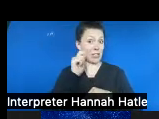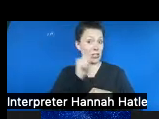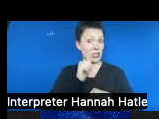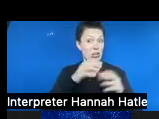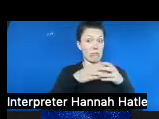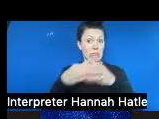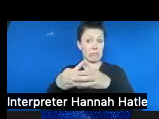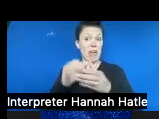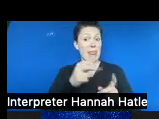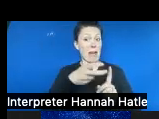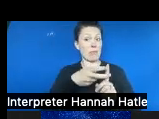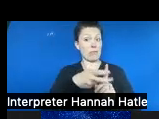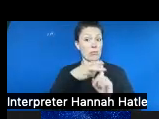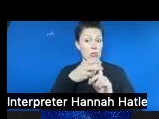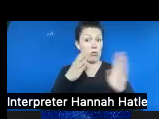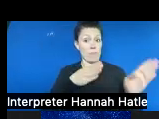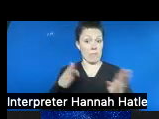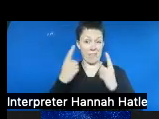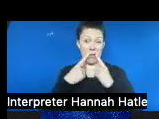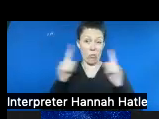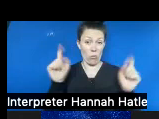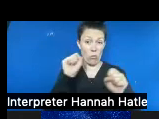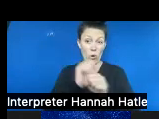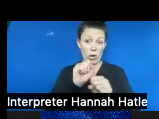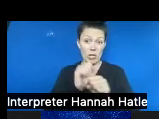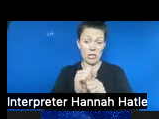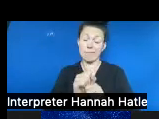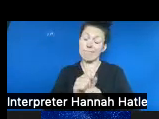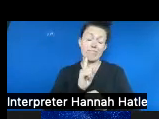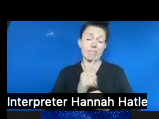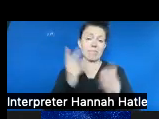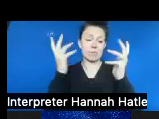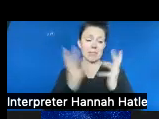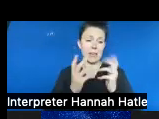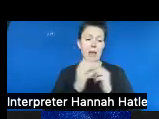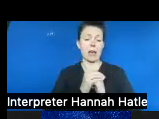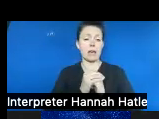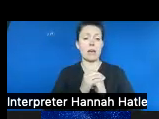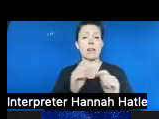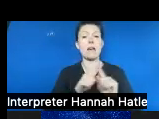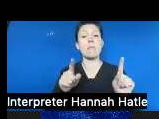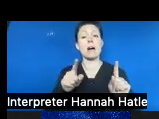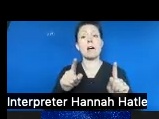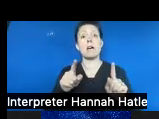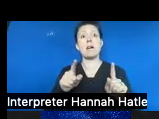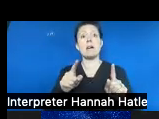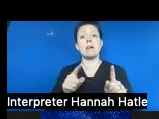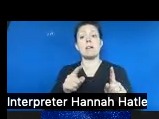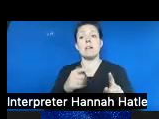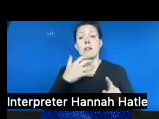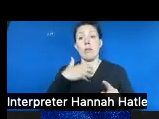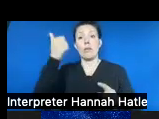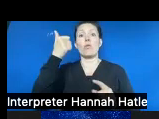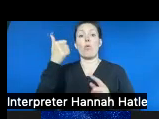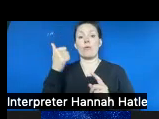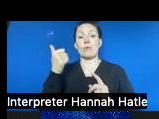plan and it worked, and it was very sad. But those older